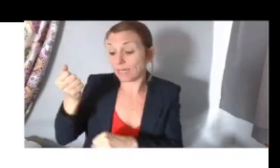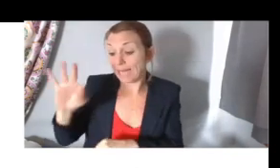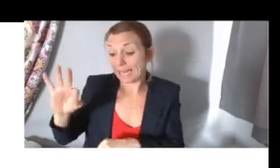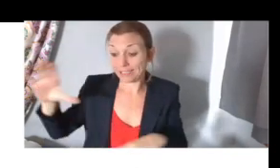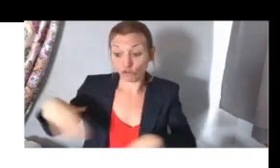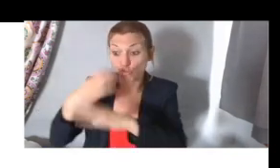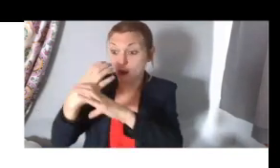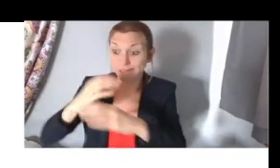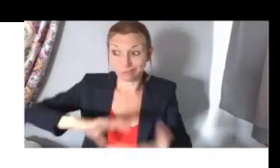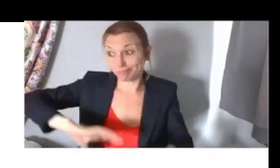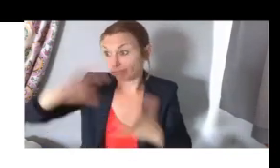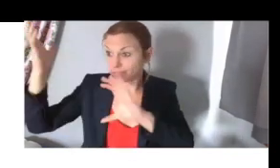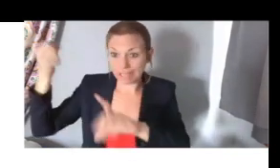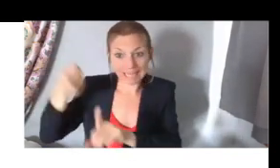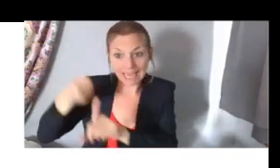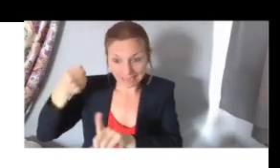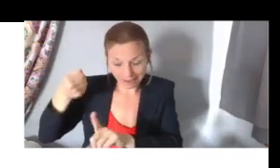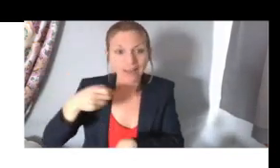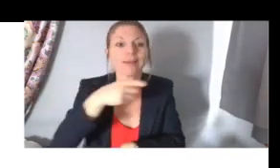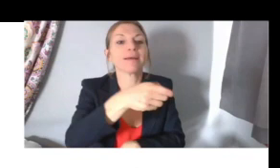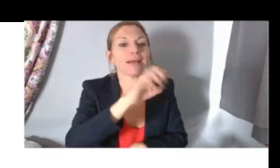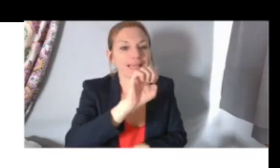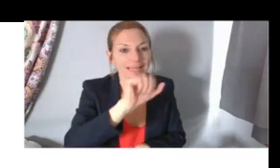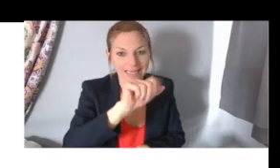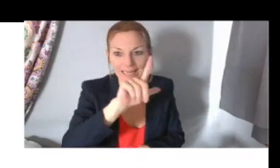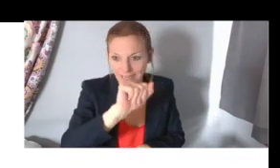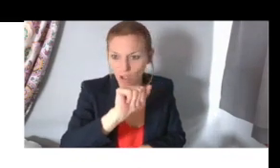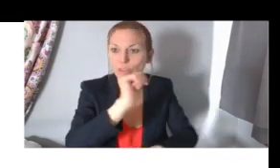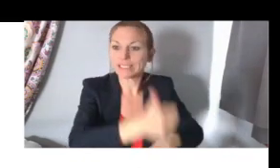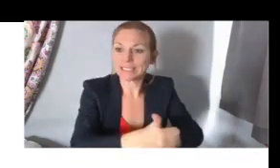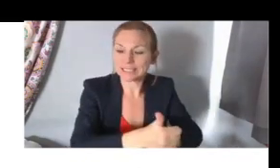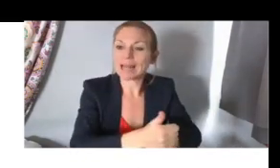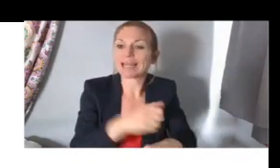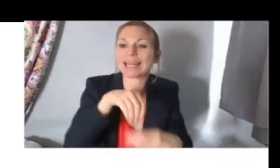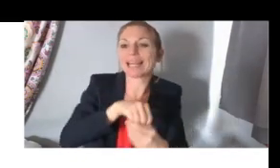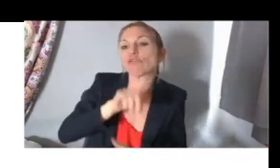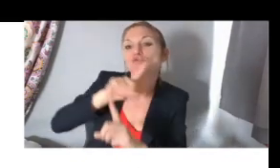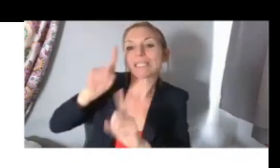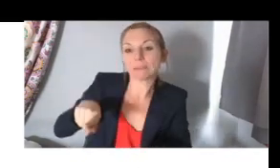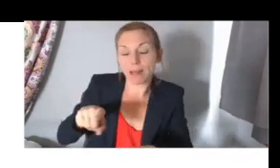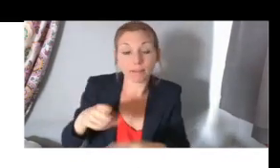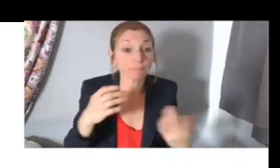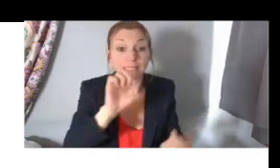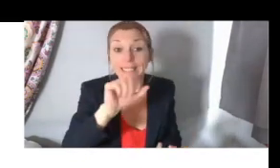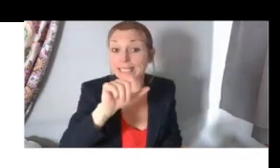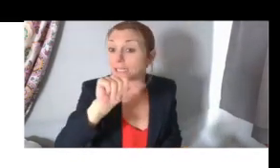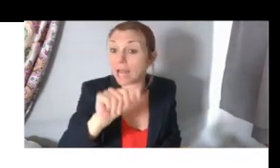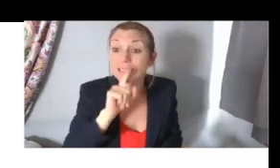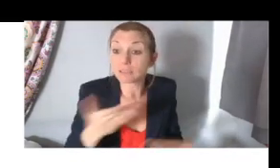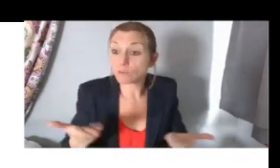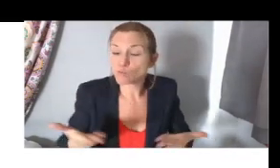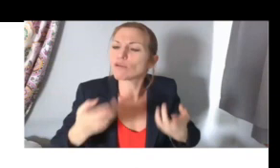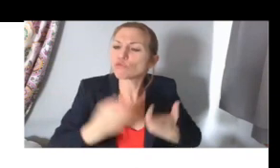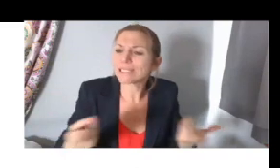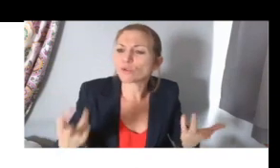crisis and is a collection of resources and information for students,